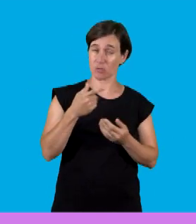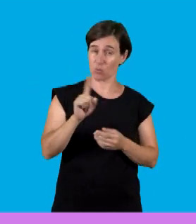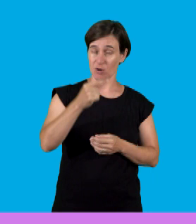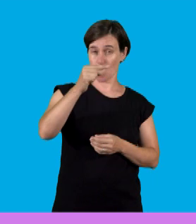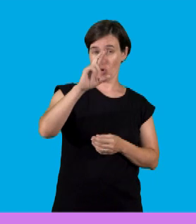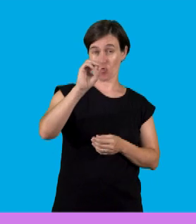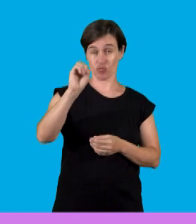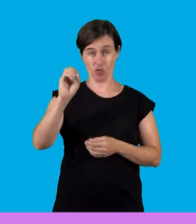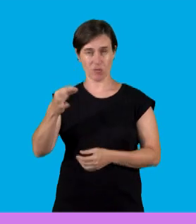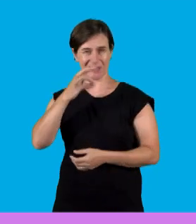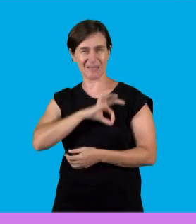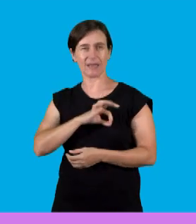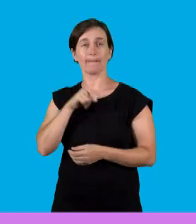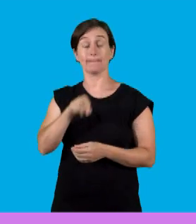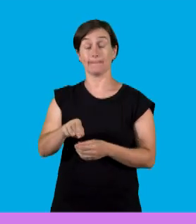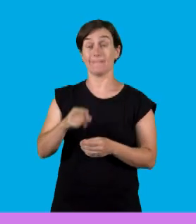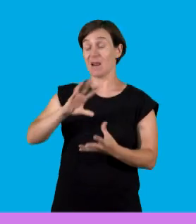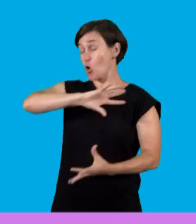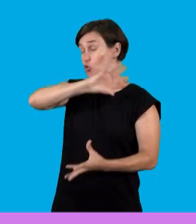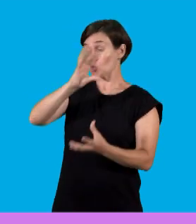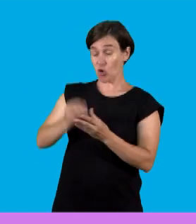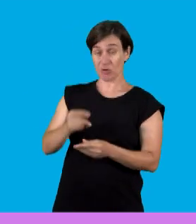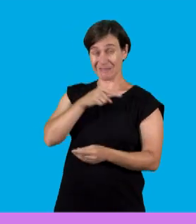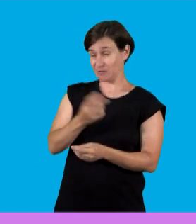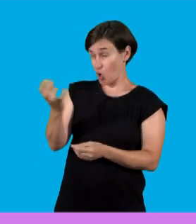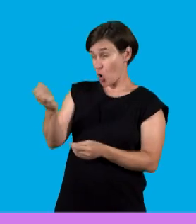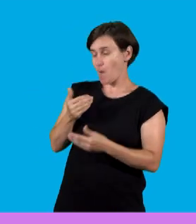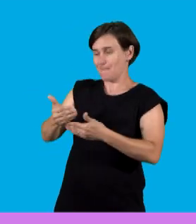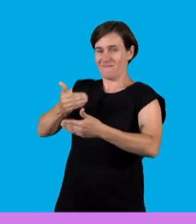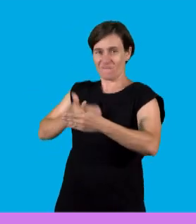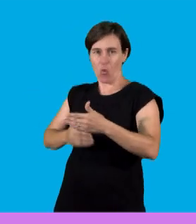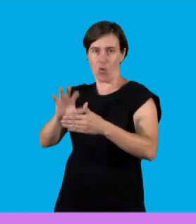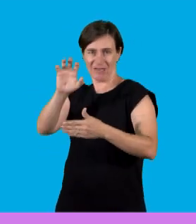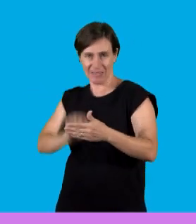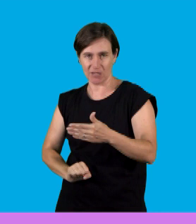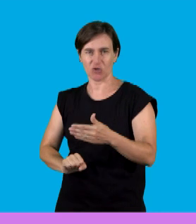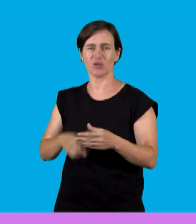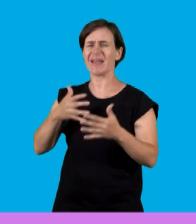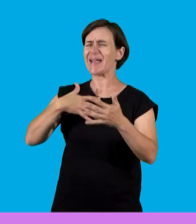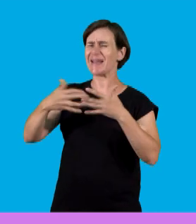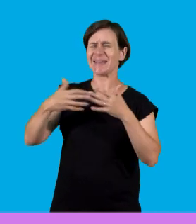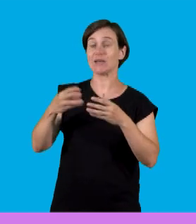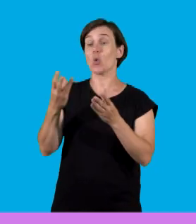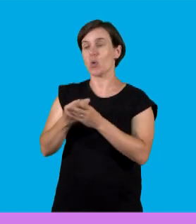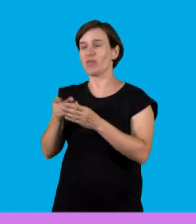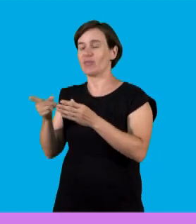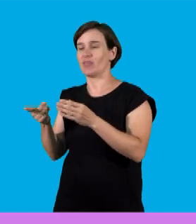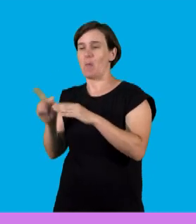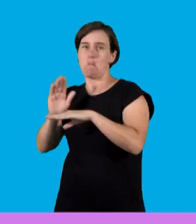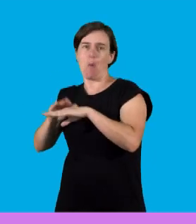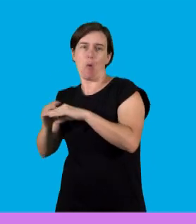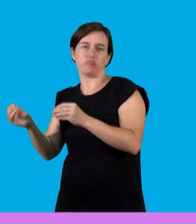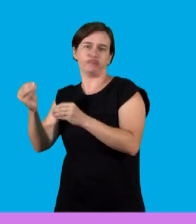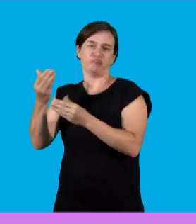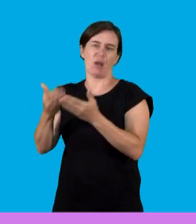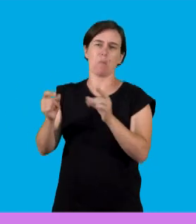total amount of an individual's income before deductions. Therefore, it's your basic income plus any extra income. For example,